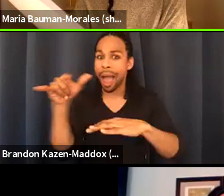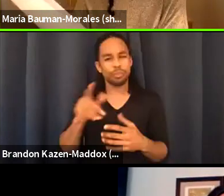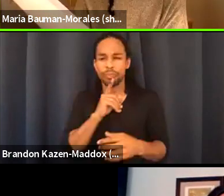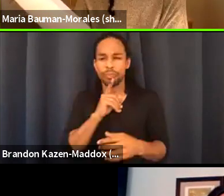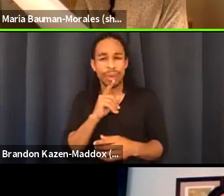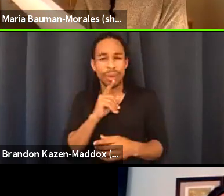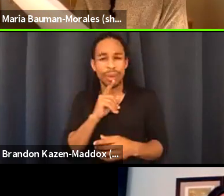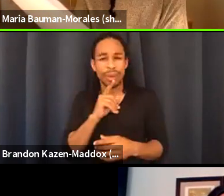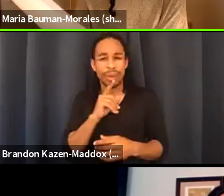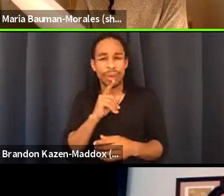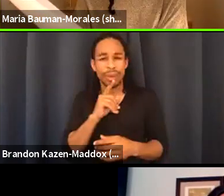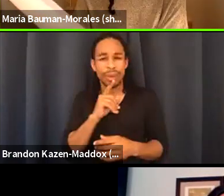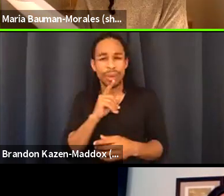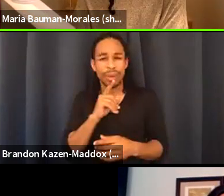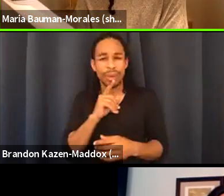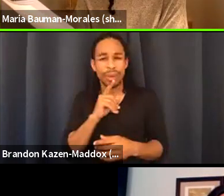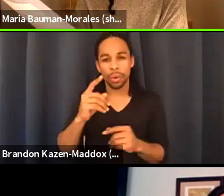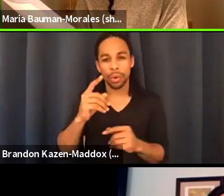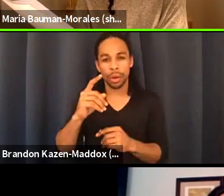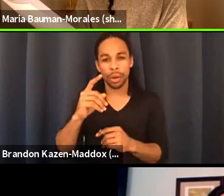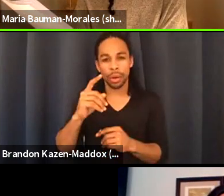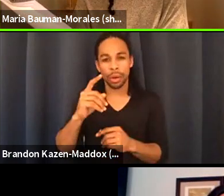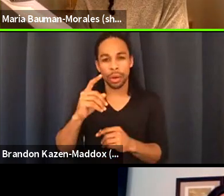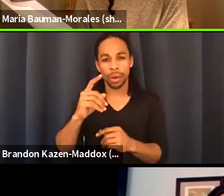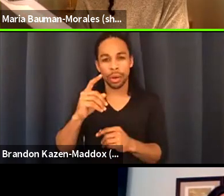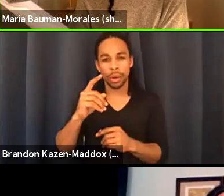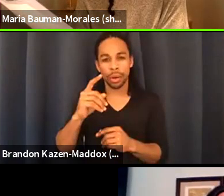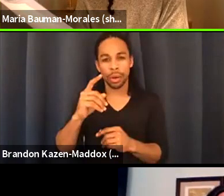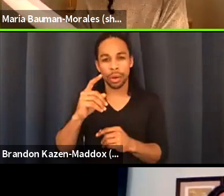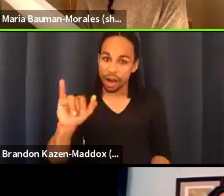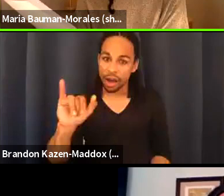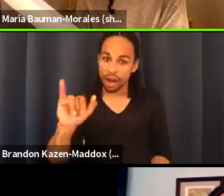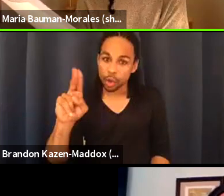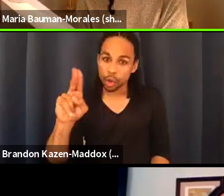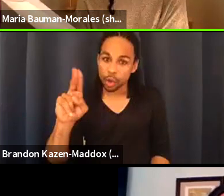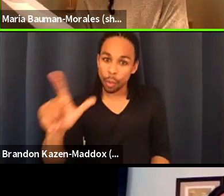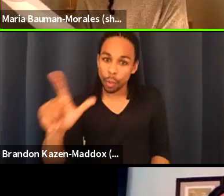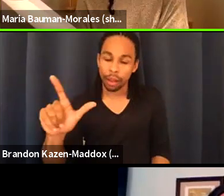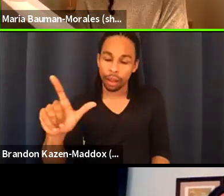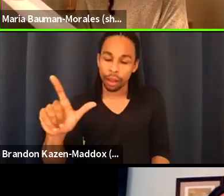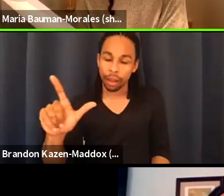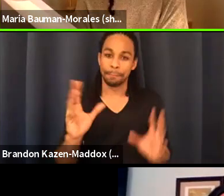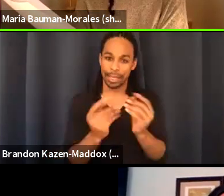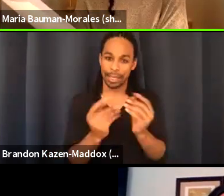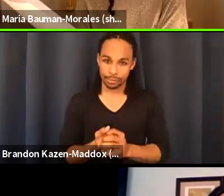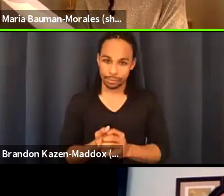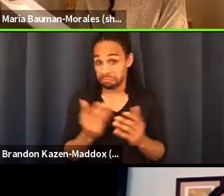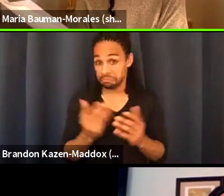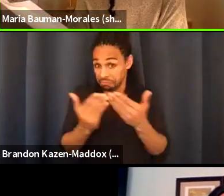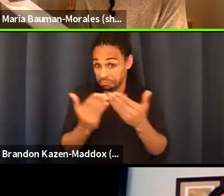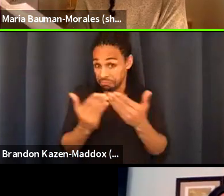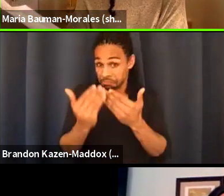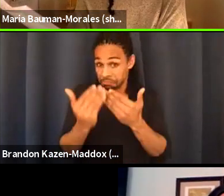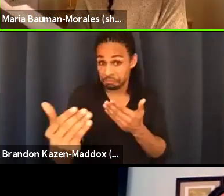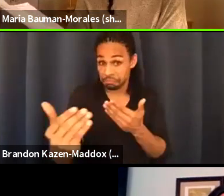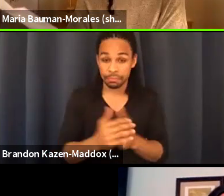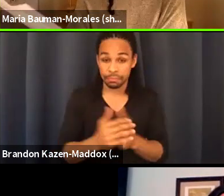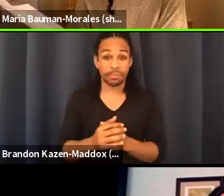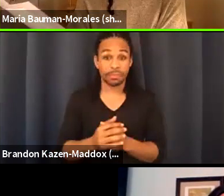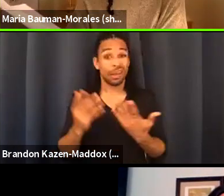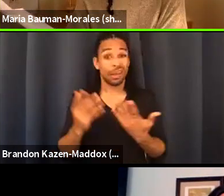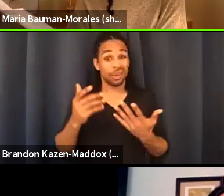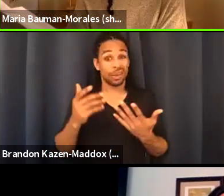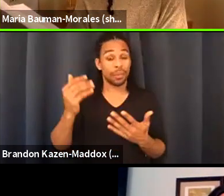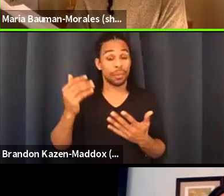Earth, to an Earth-centered way of working. She notes that previous travel allocated funds can now be used to prioritize